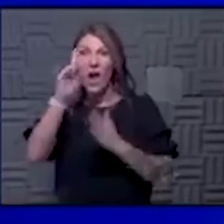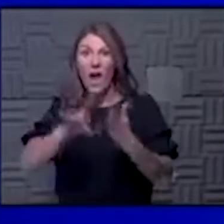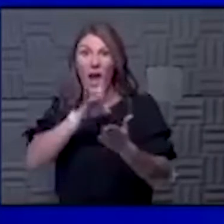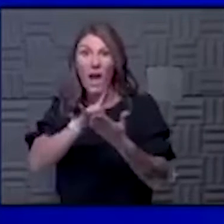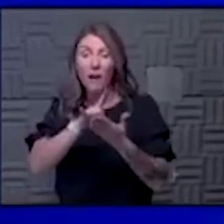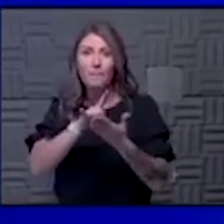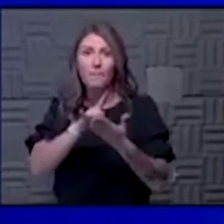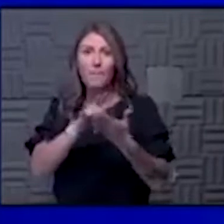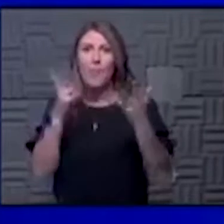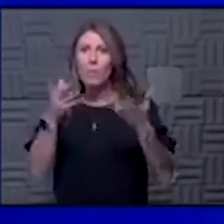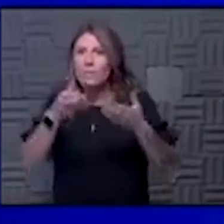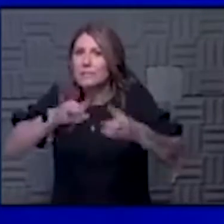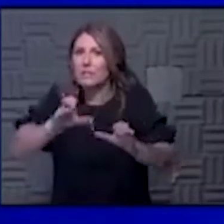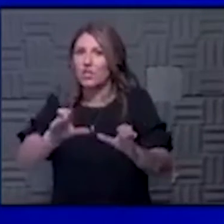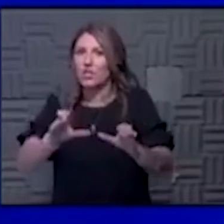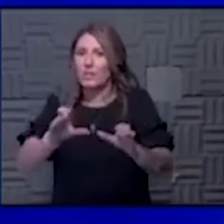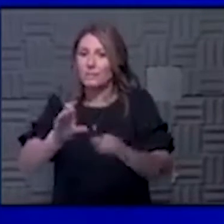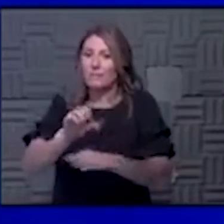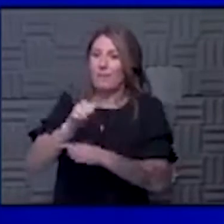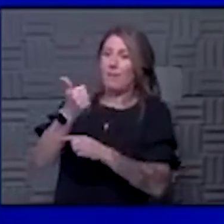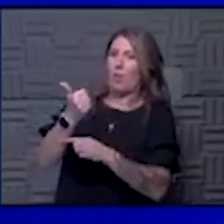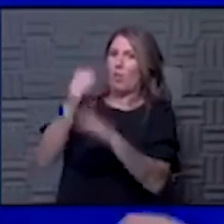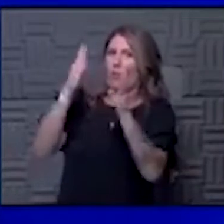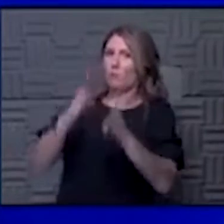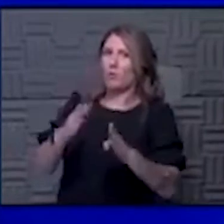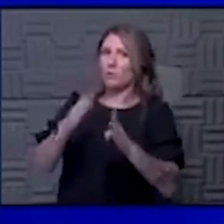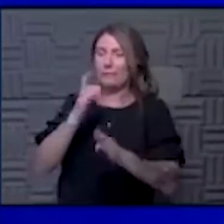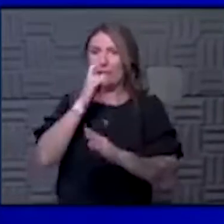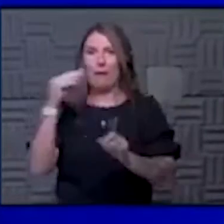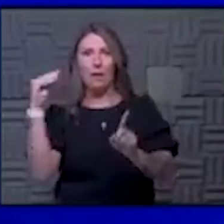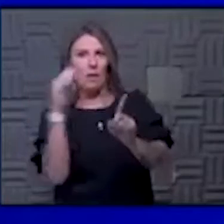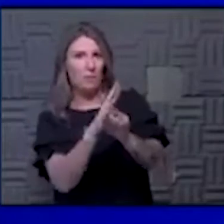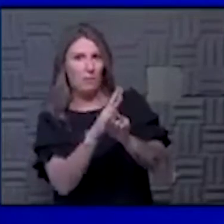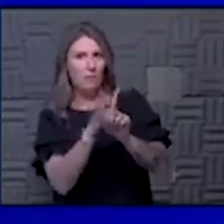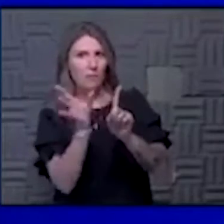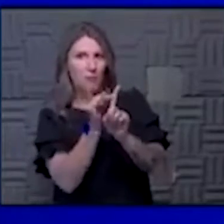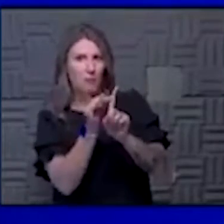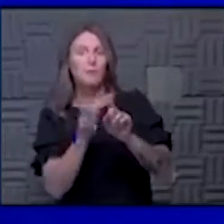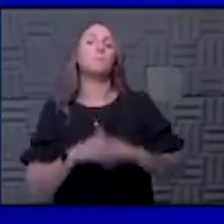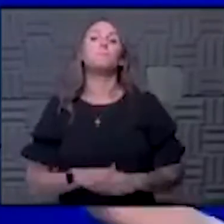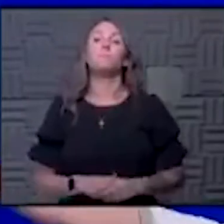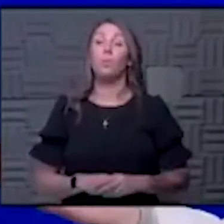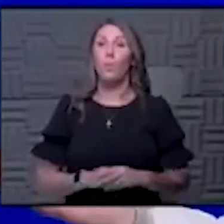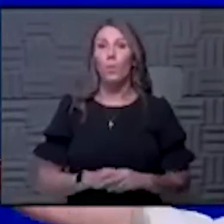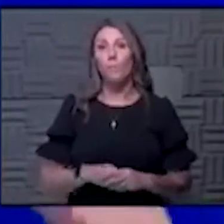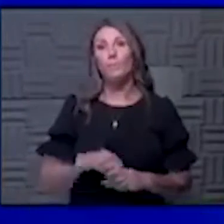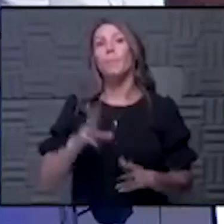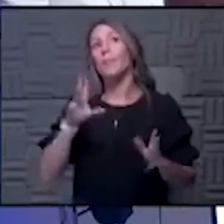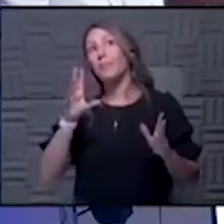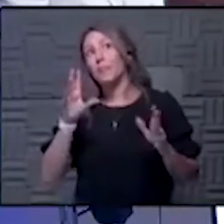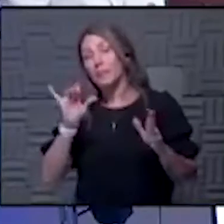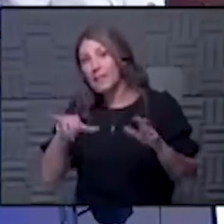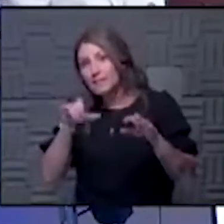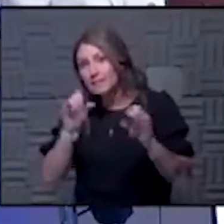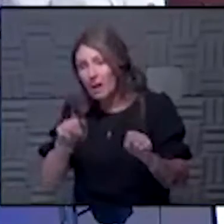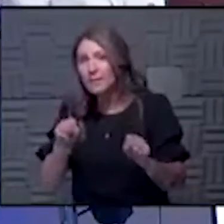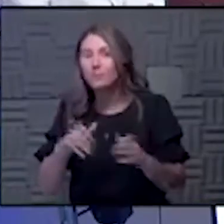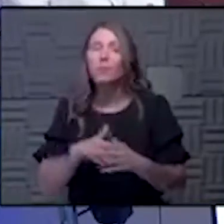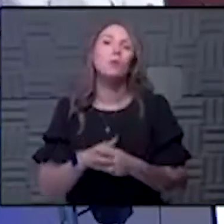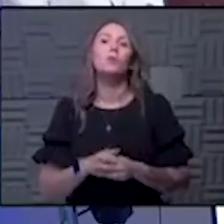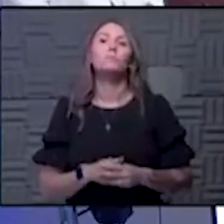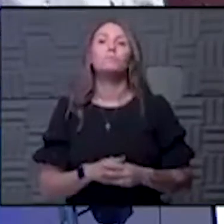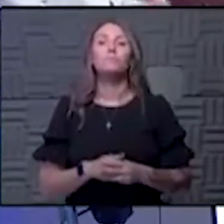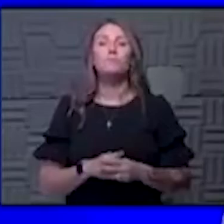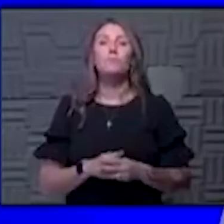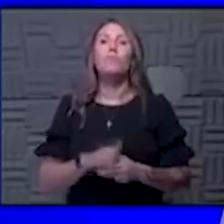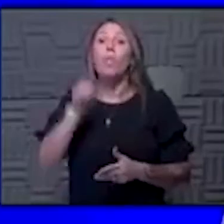the virus? Oh, that's a great question. And that's a really good, and certainly something that we'd have to consider plausible. So, yeah, absolutely. I think